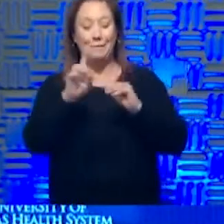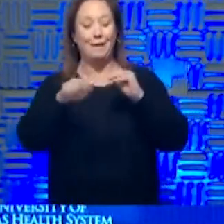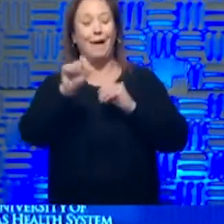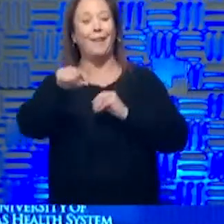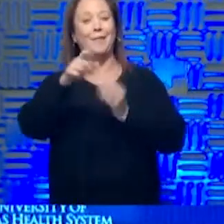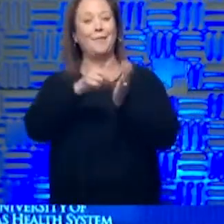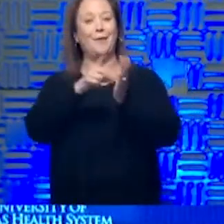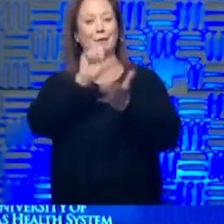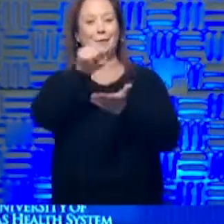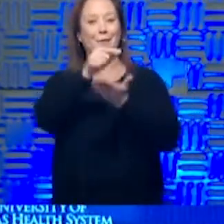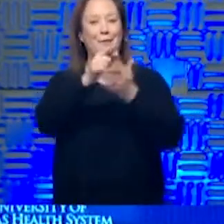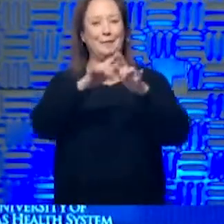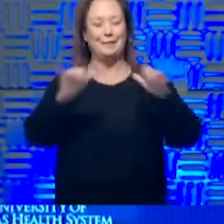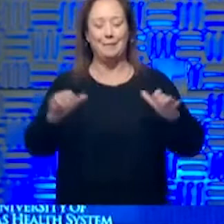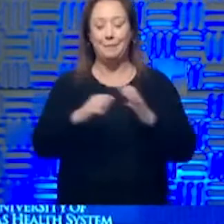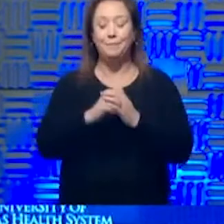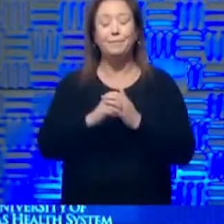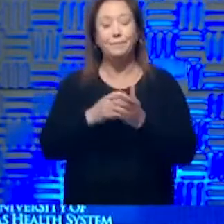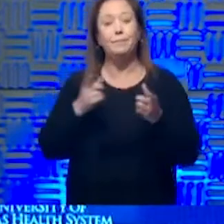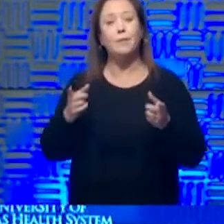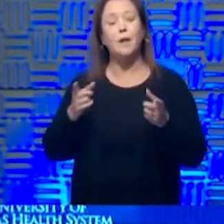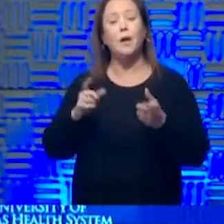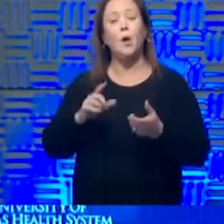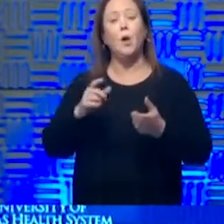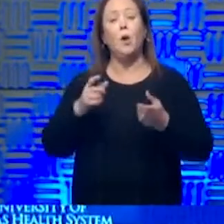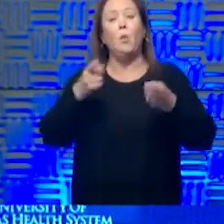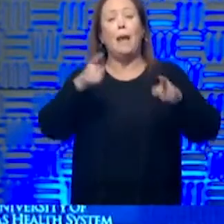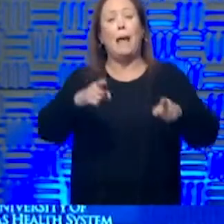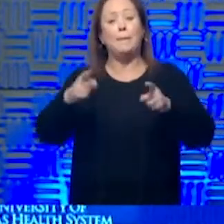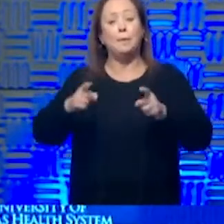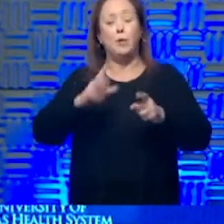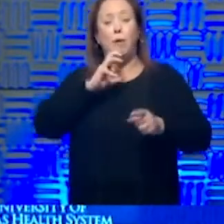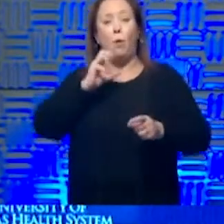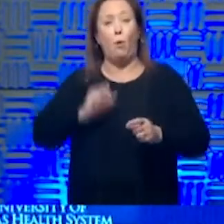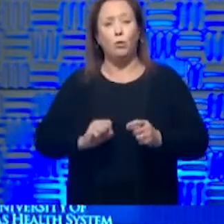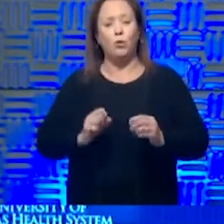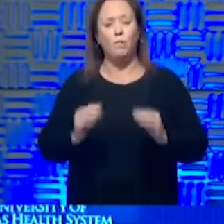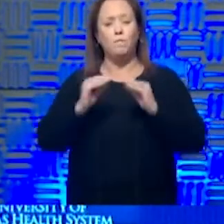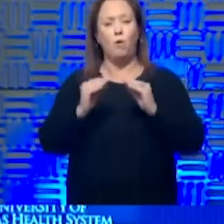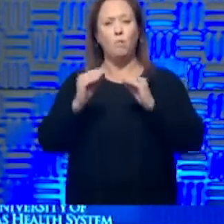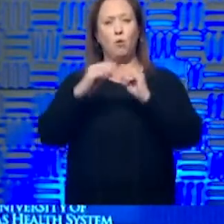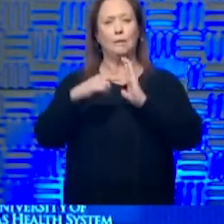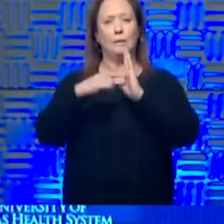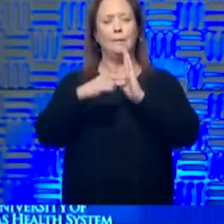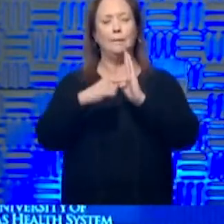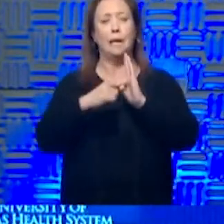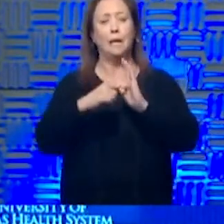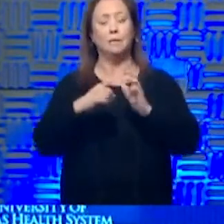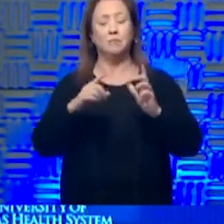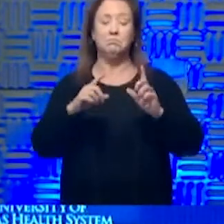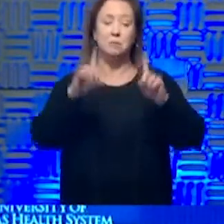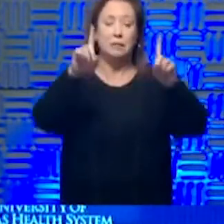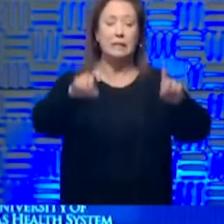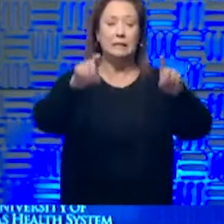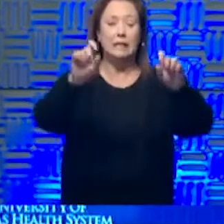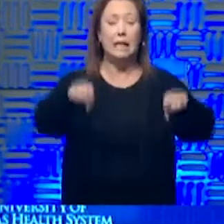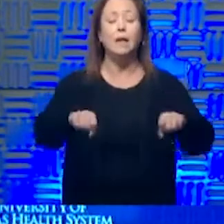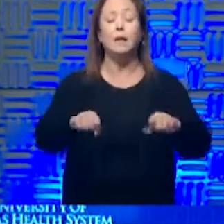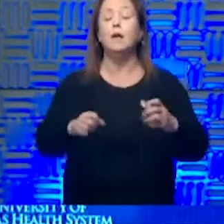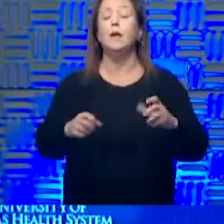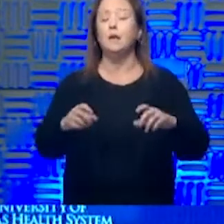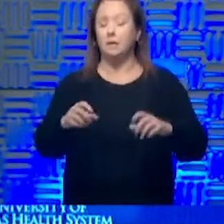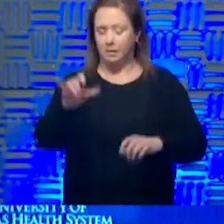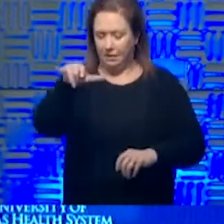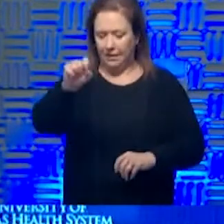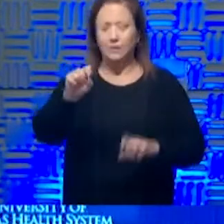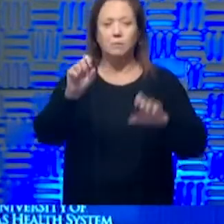I think what happens when you get older is you tend to have more symptoms, and when you have more symptoms, a little more clear, and you can get tested. There may well have been people who